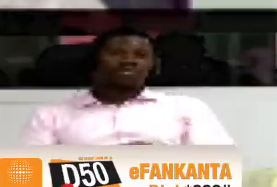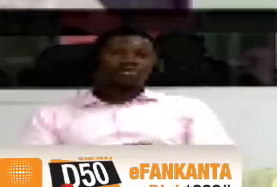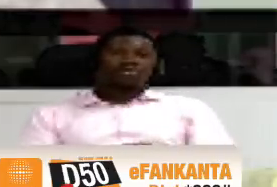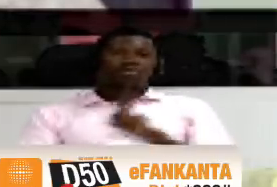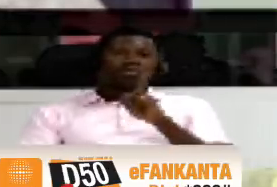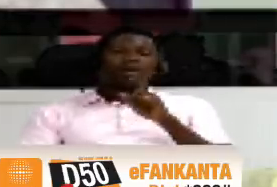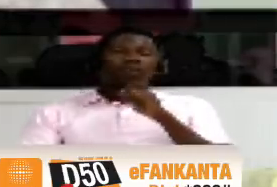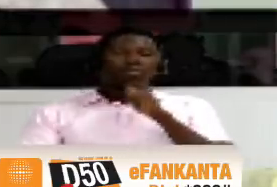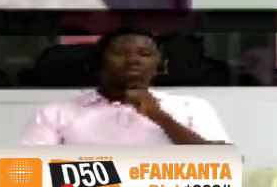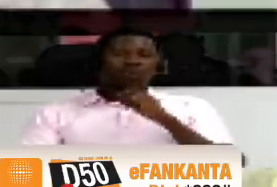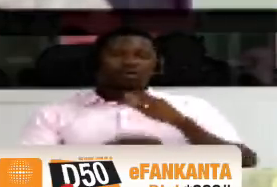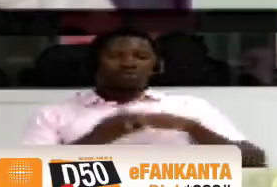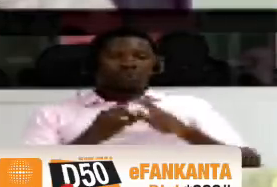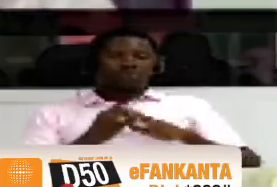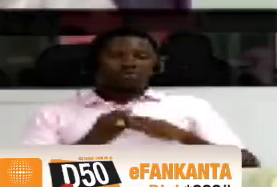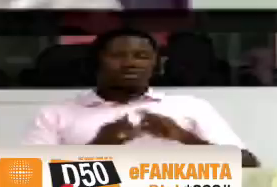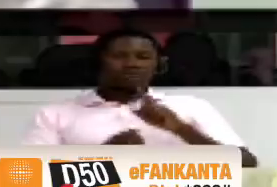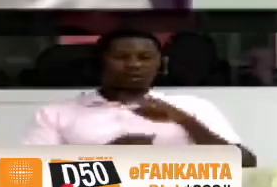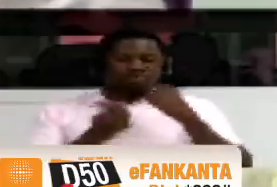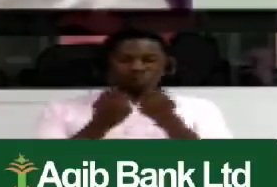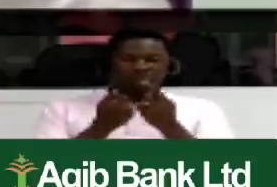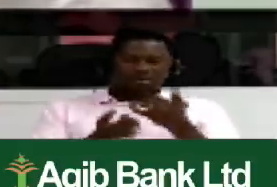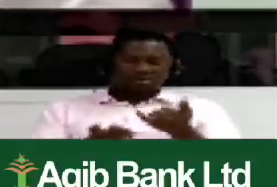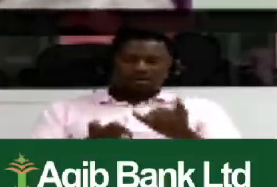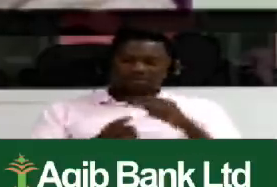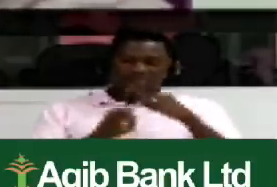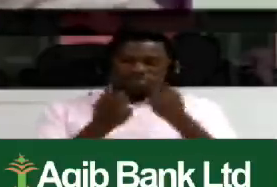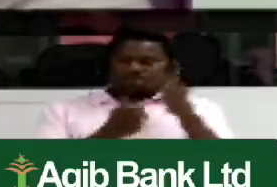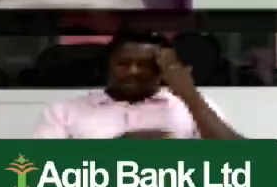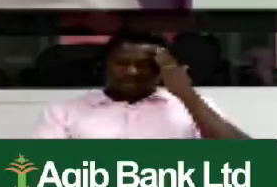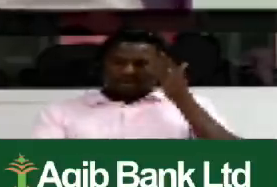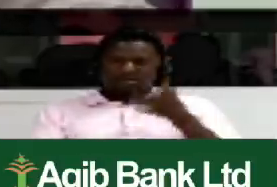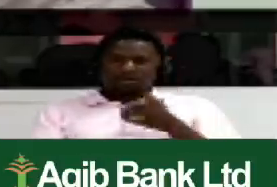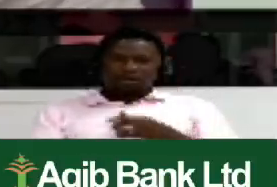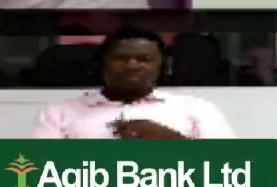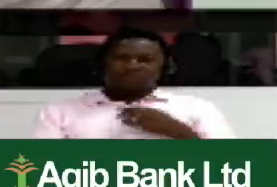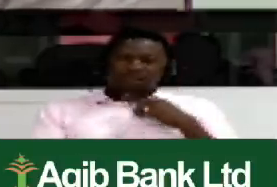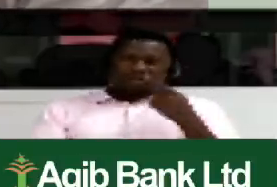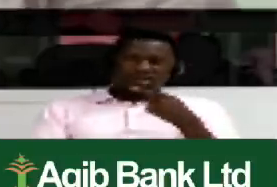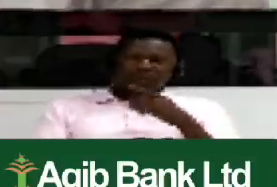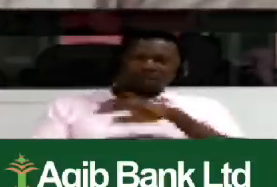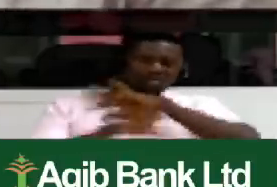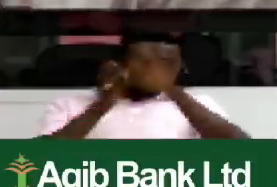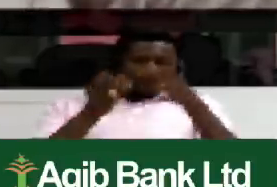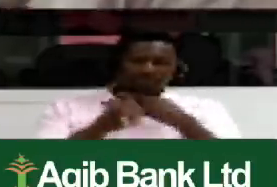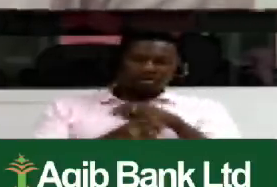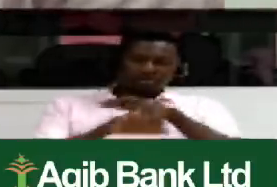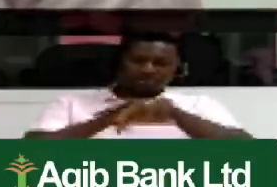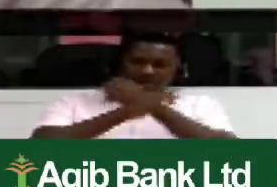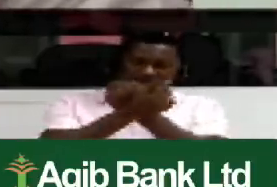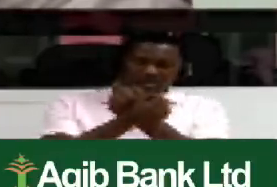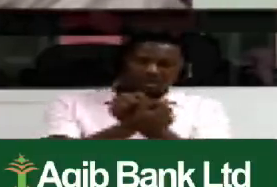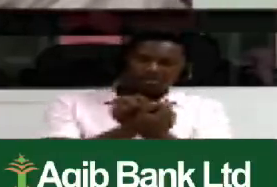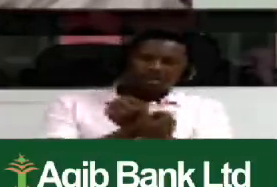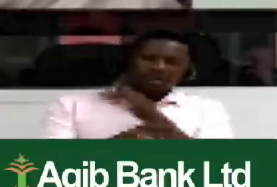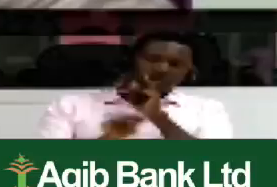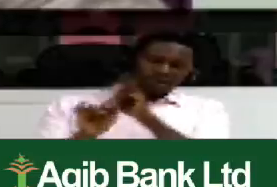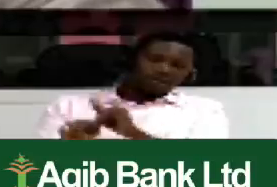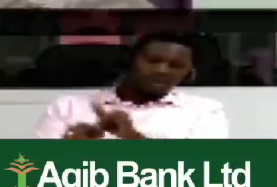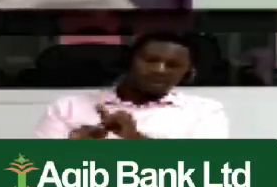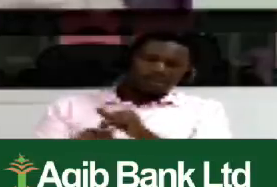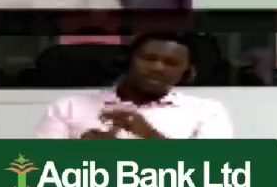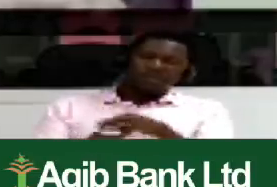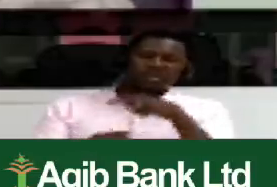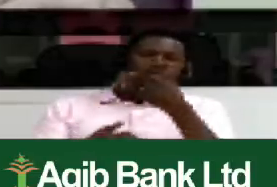One more question, Mr. Chairman. This is just something I thought of now. This is in reference to, since a lot of you were also arrested and detained